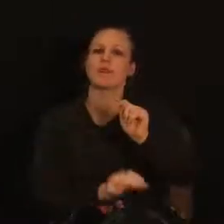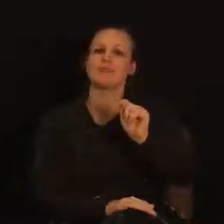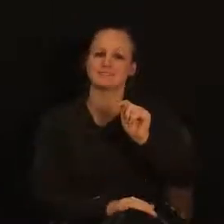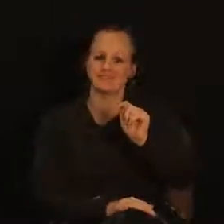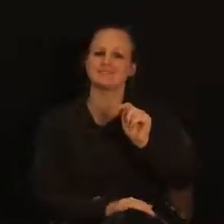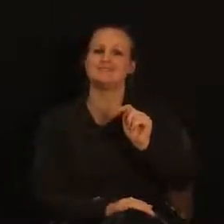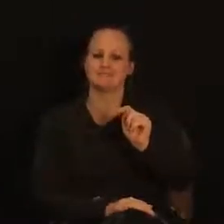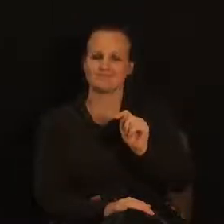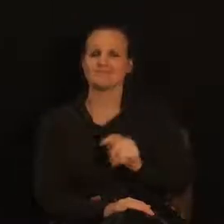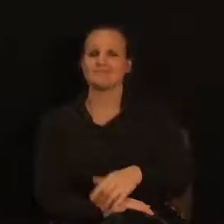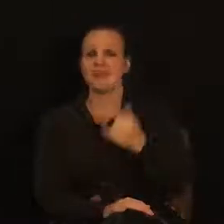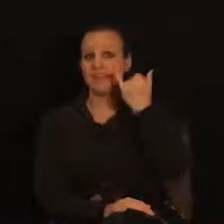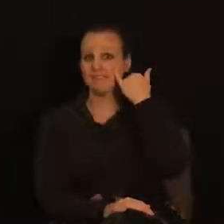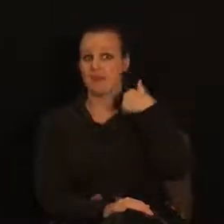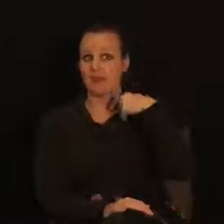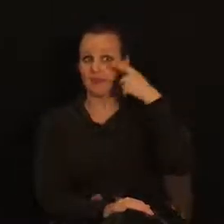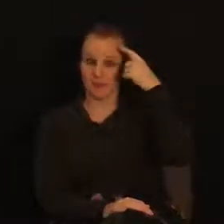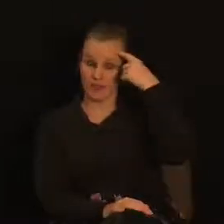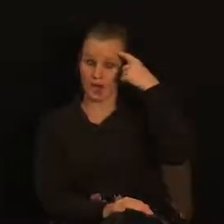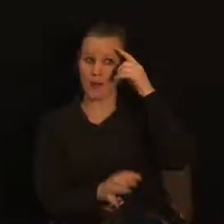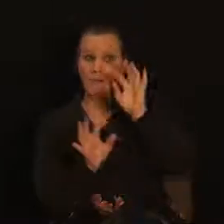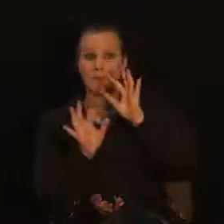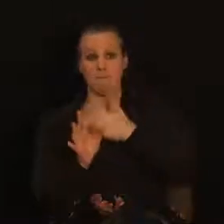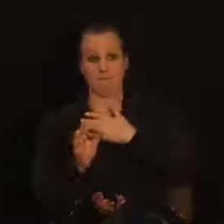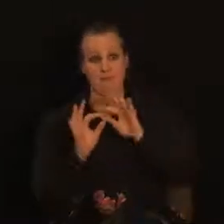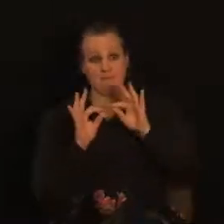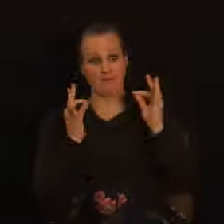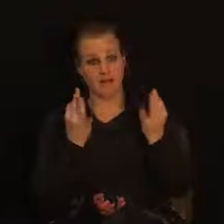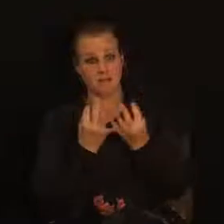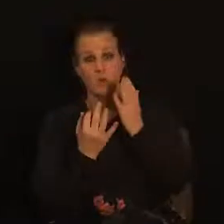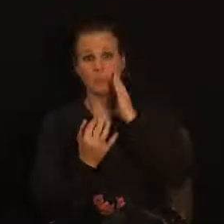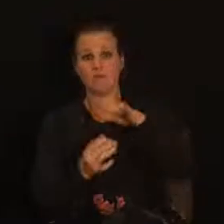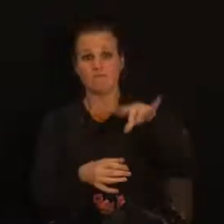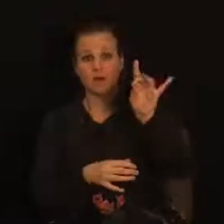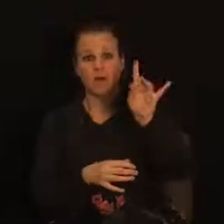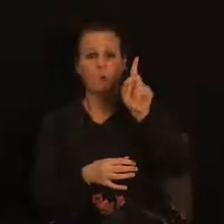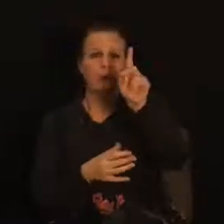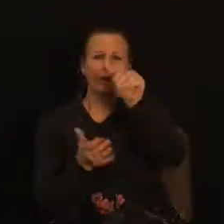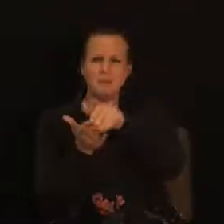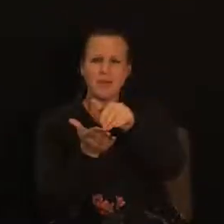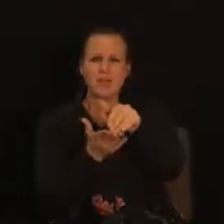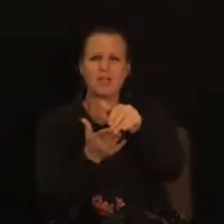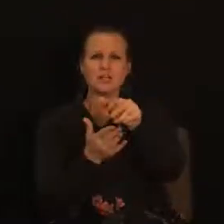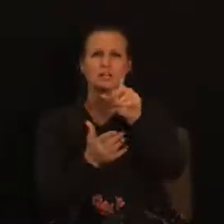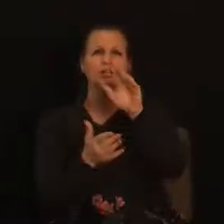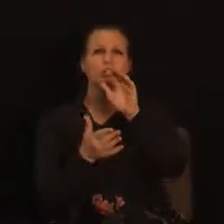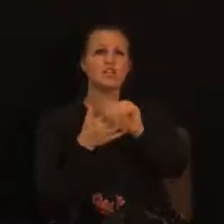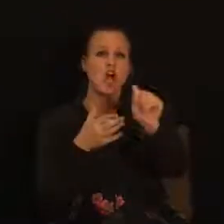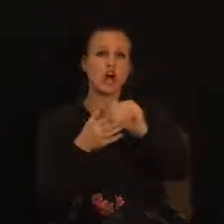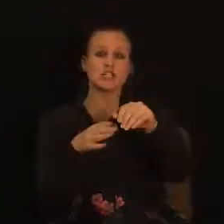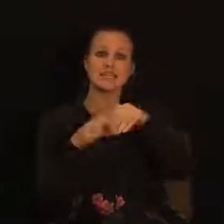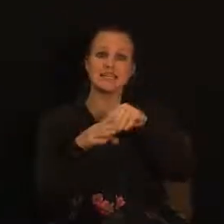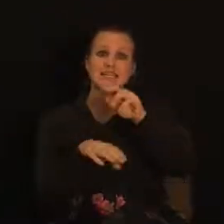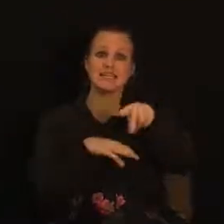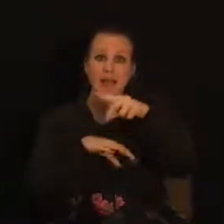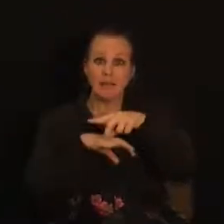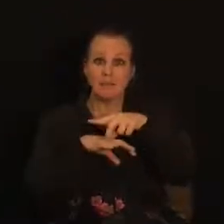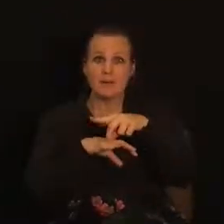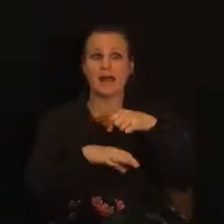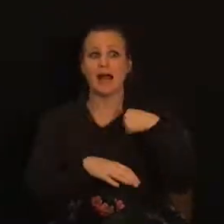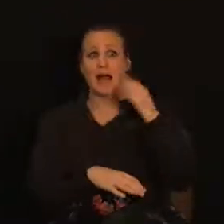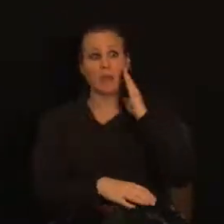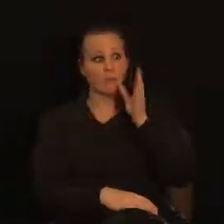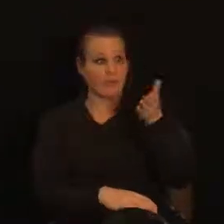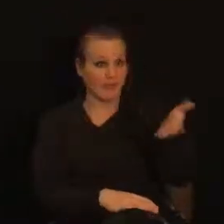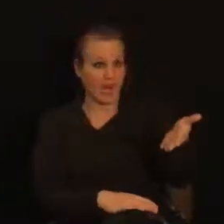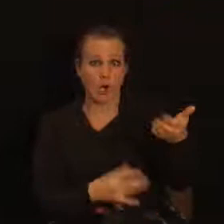my family was going to find $1 million in a diamond, I would be there right now. I would have handed the service off